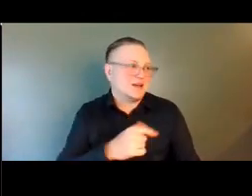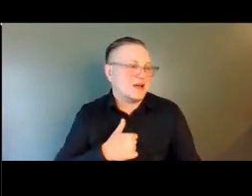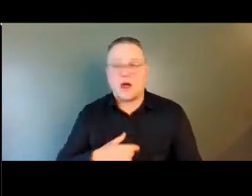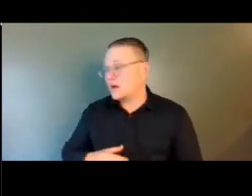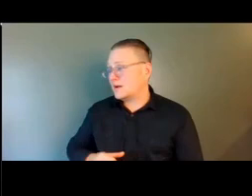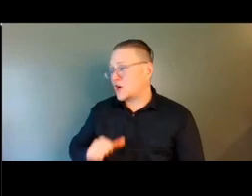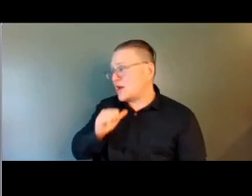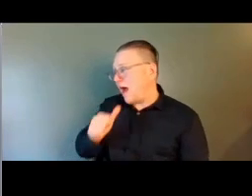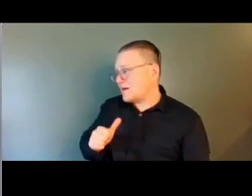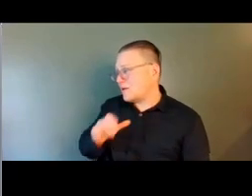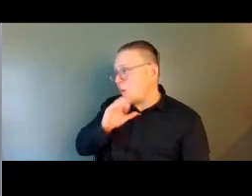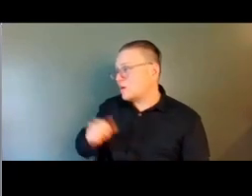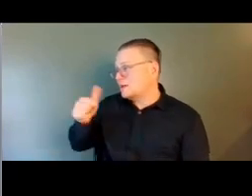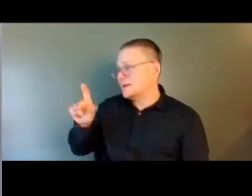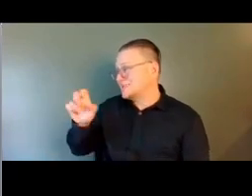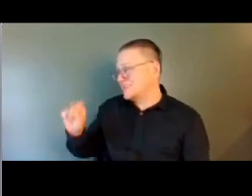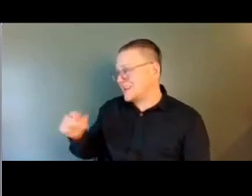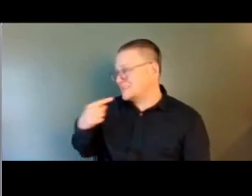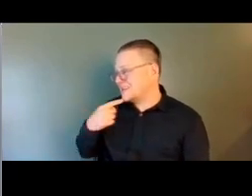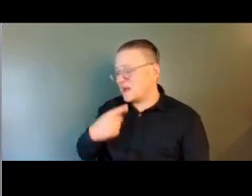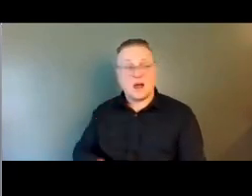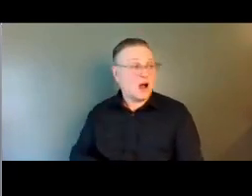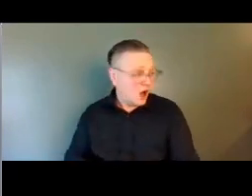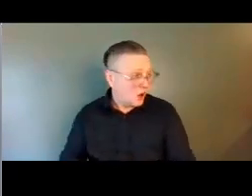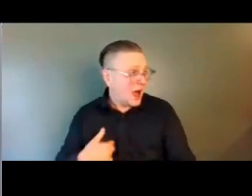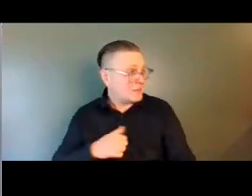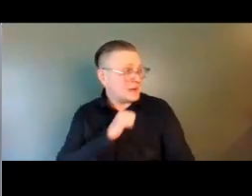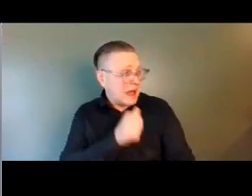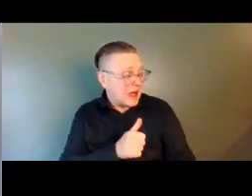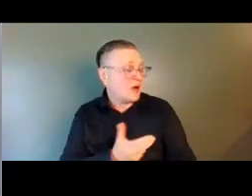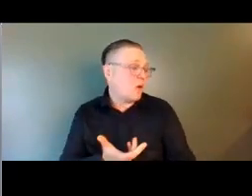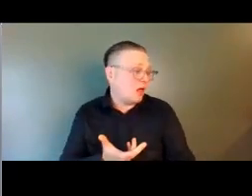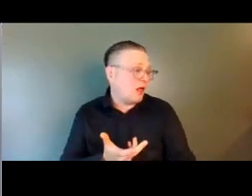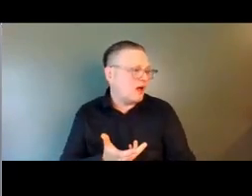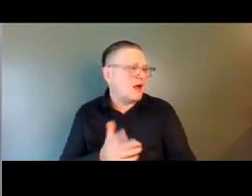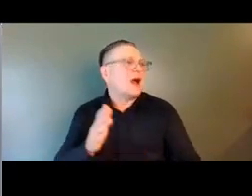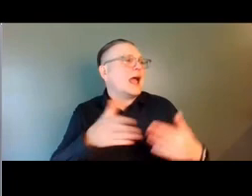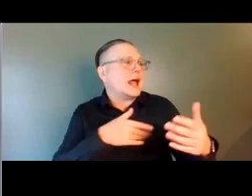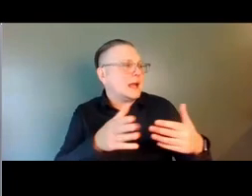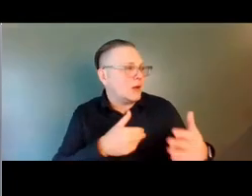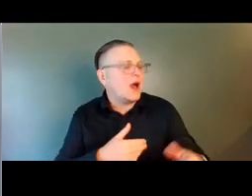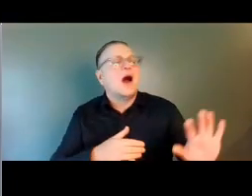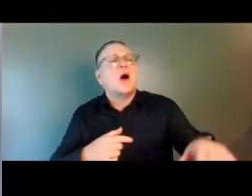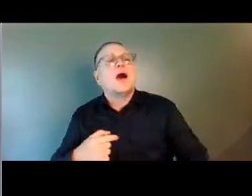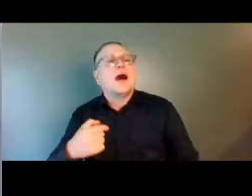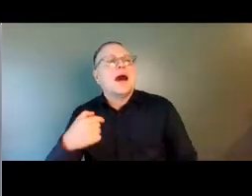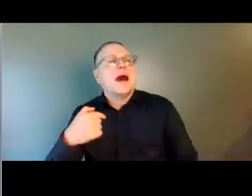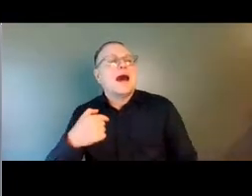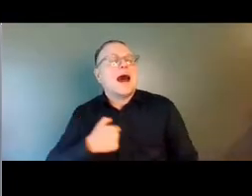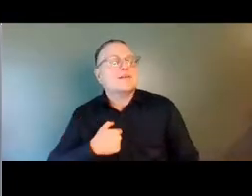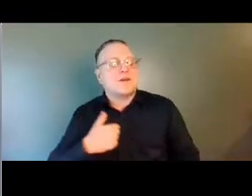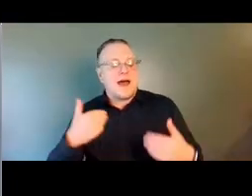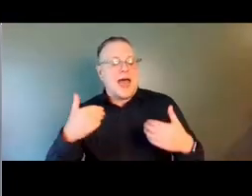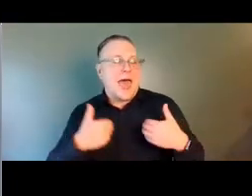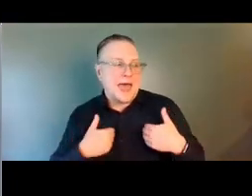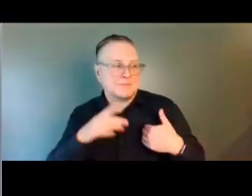the elder. Okay. Oh no. Okay. Well, I don't know. Anyway, but I've been the elder and I've had my disability